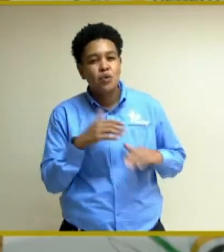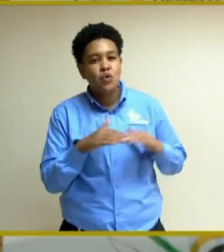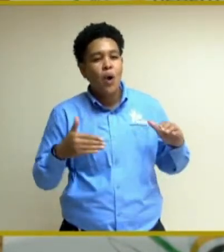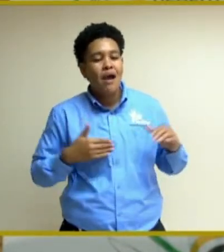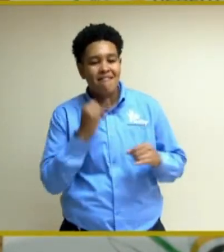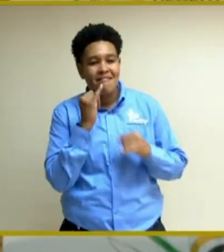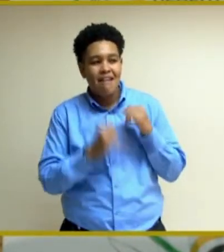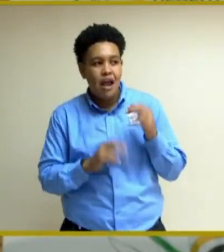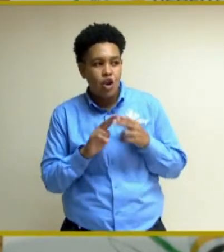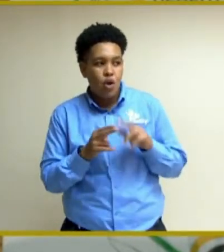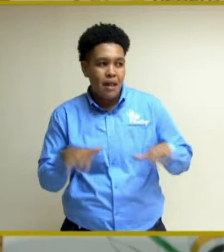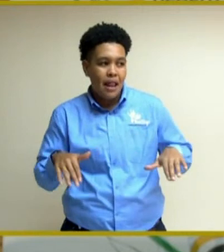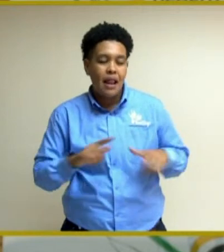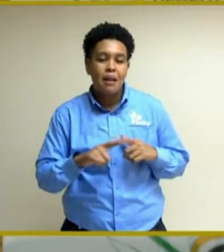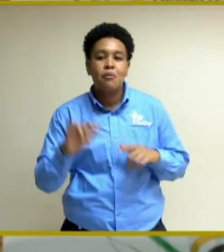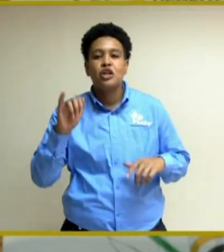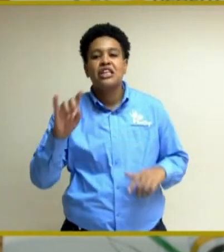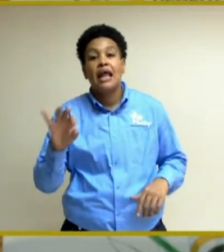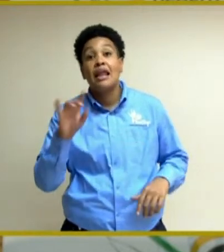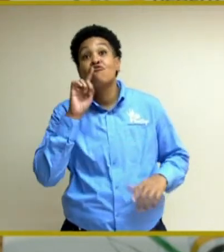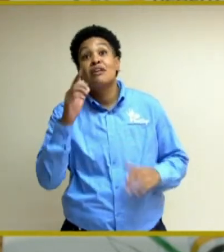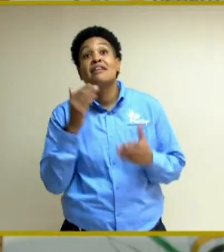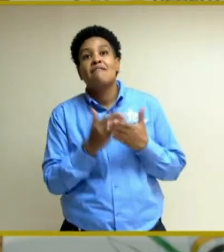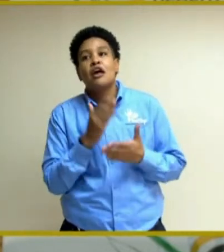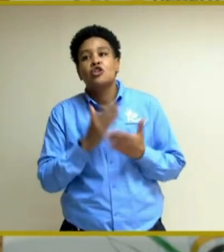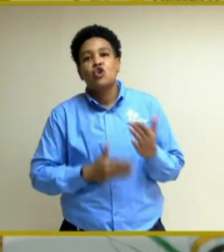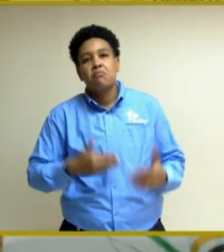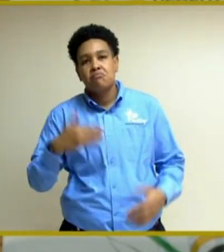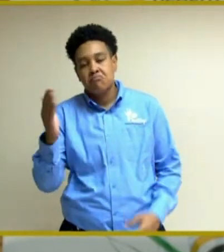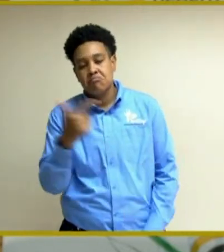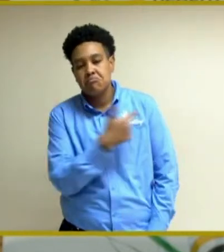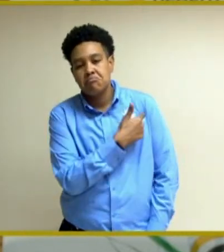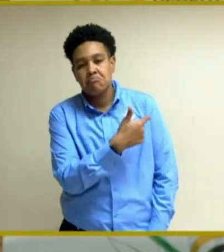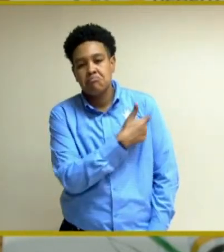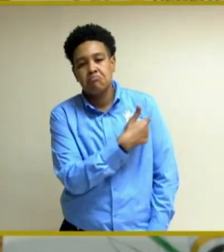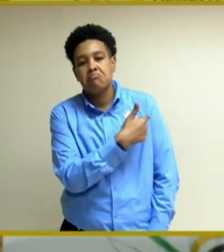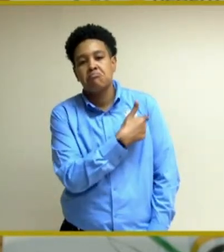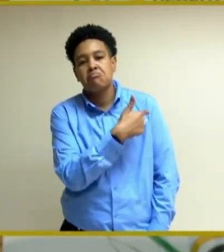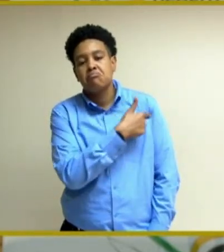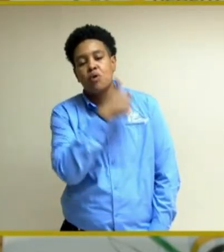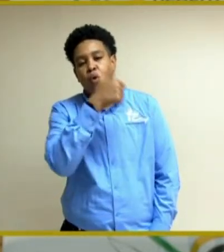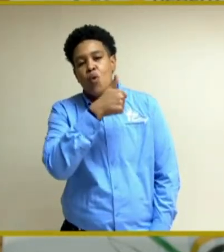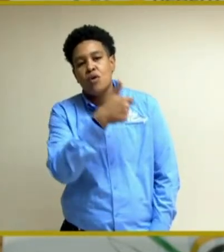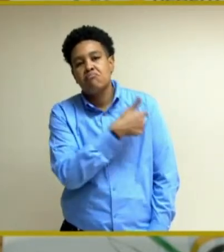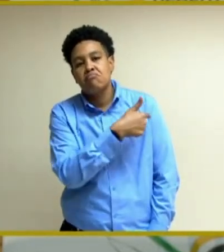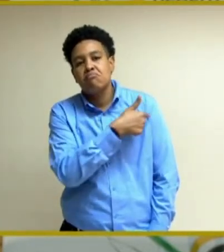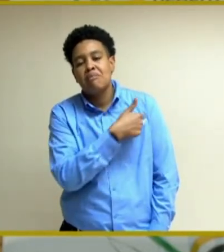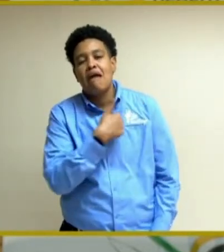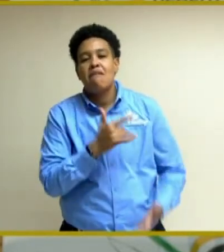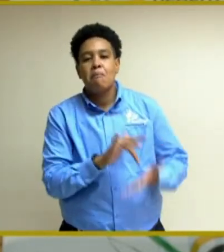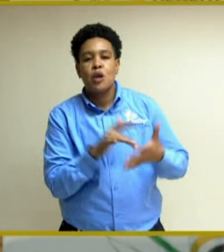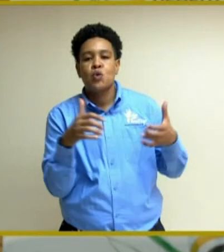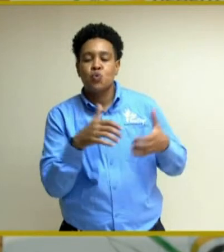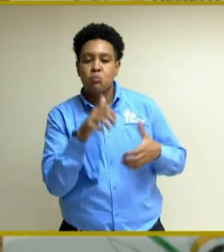final numbers as yet, but the JDF was in fact administering their own vaccines. They have a medical unit